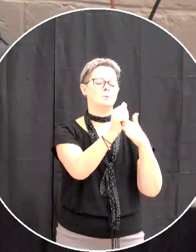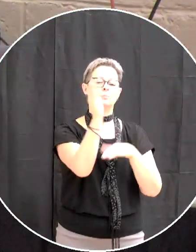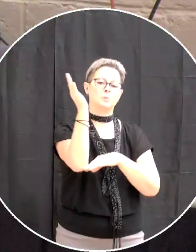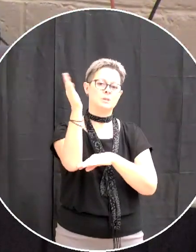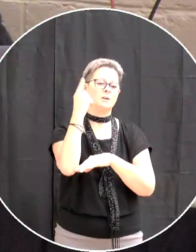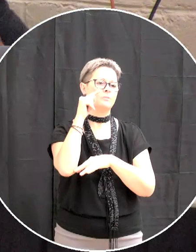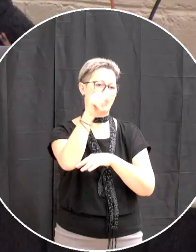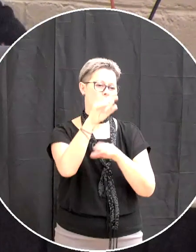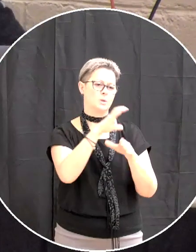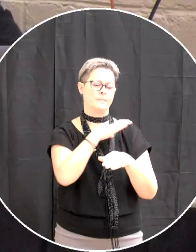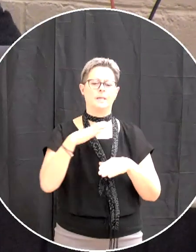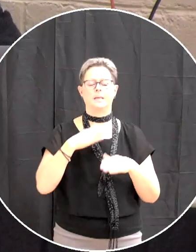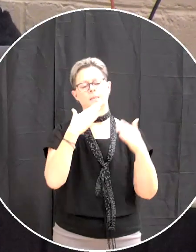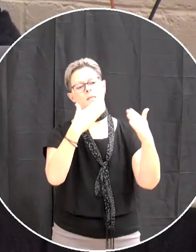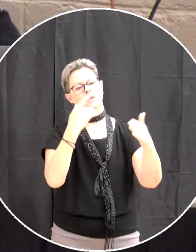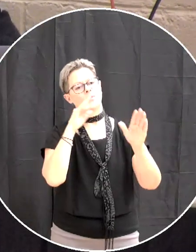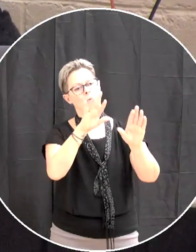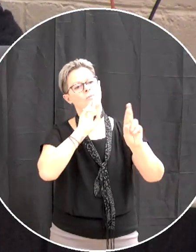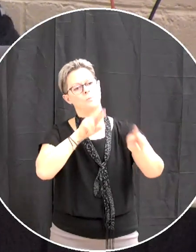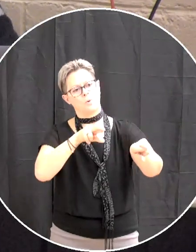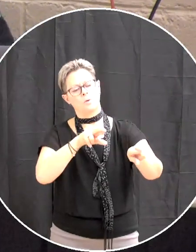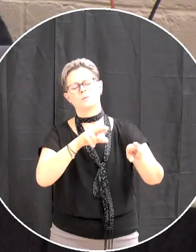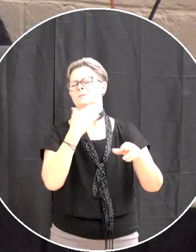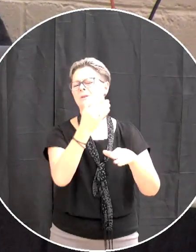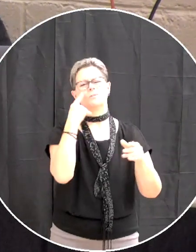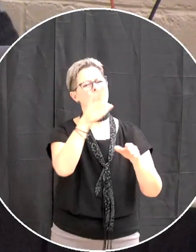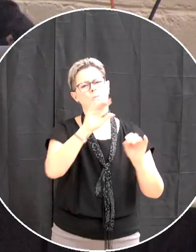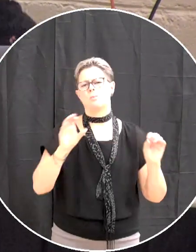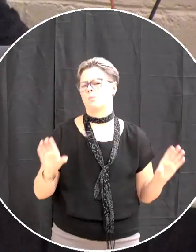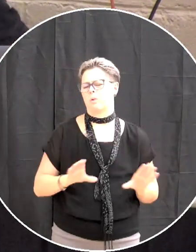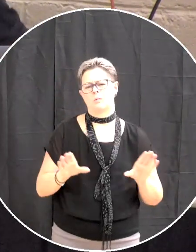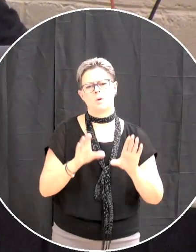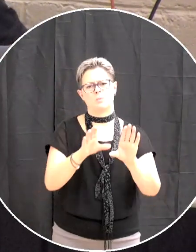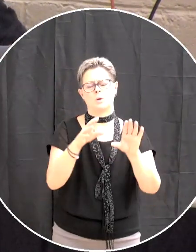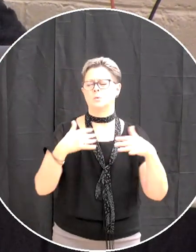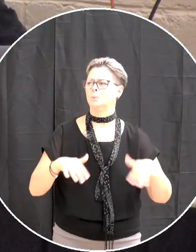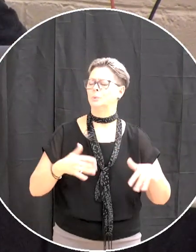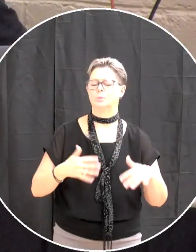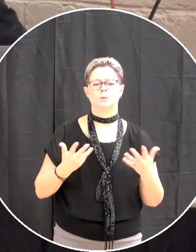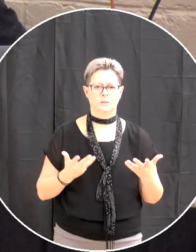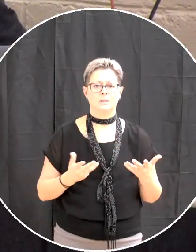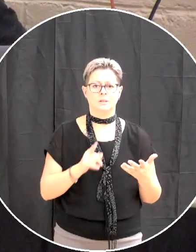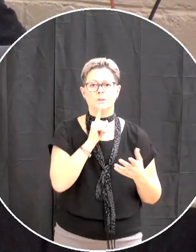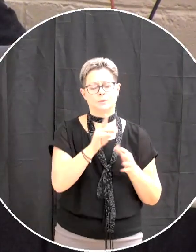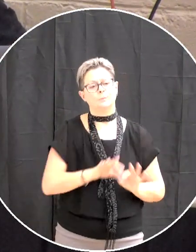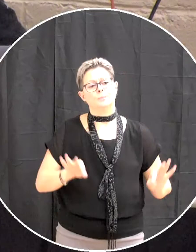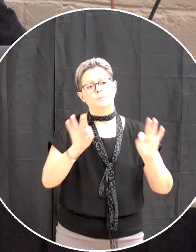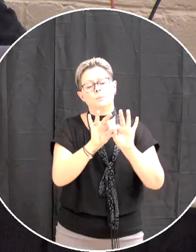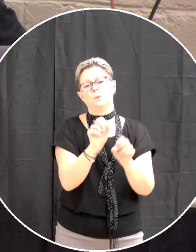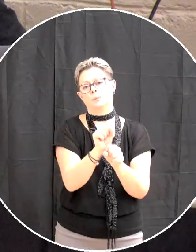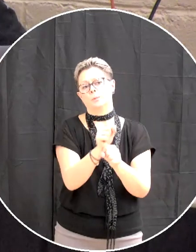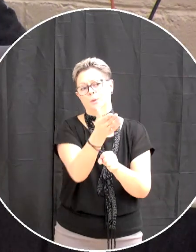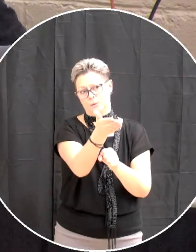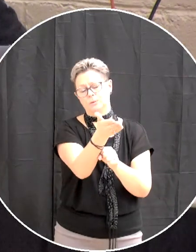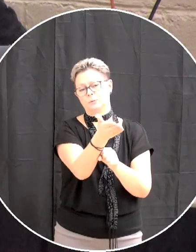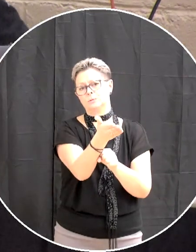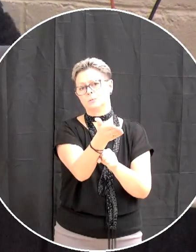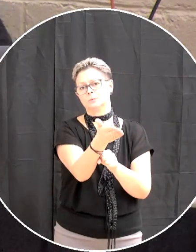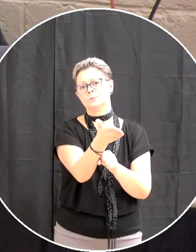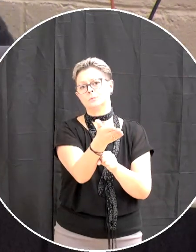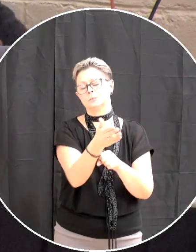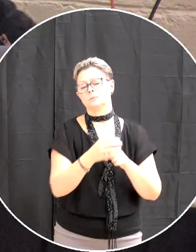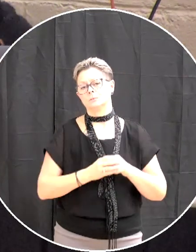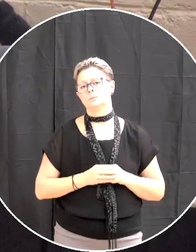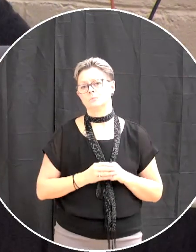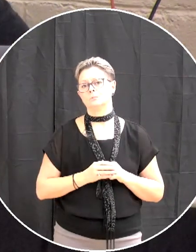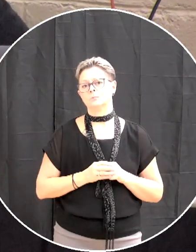those committee reports and the work that they do, because that's really where a lot of the substance of the board gets done as it is presented, as